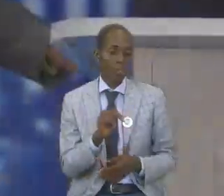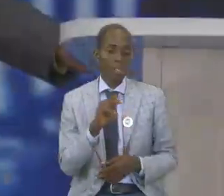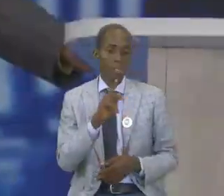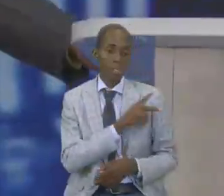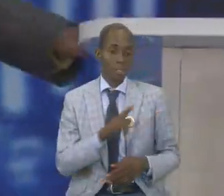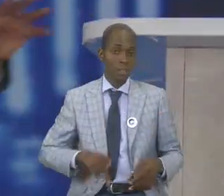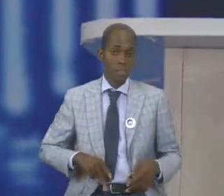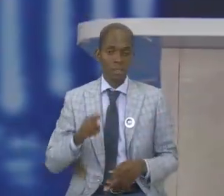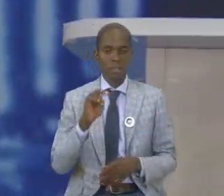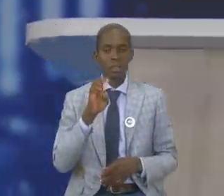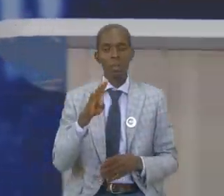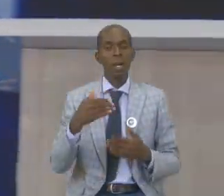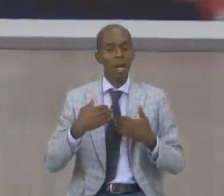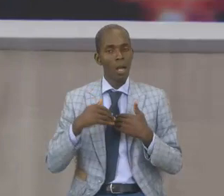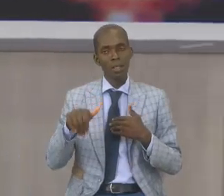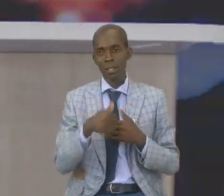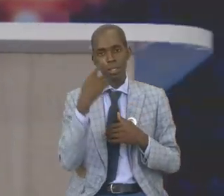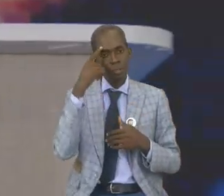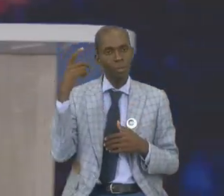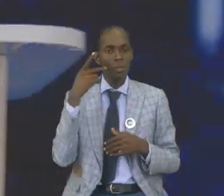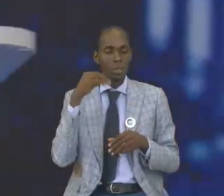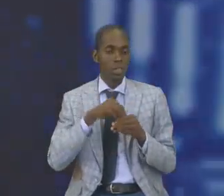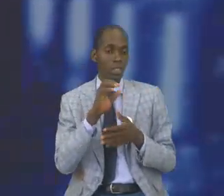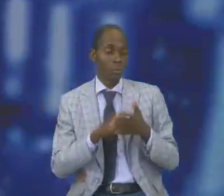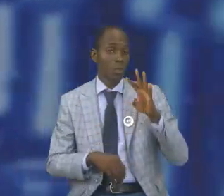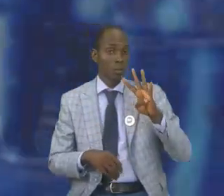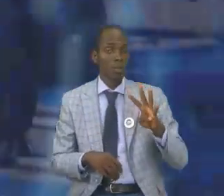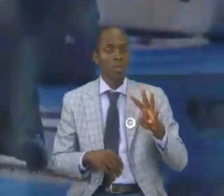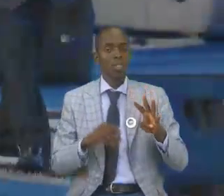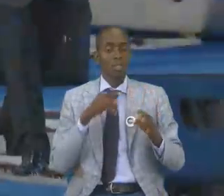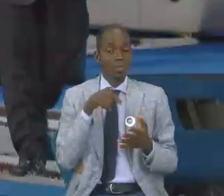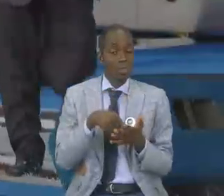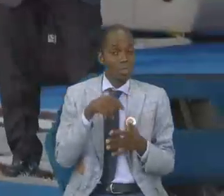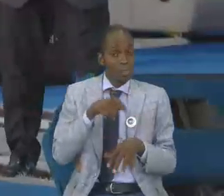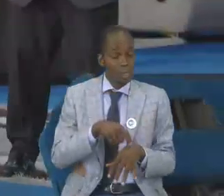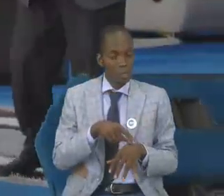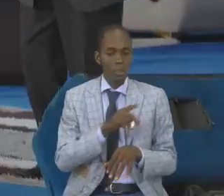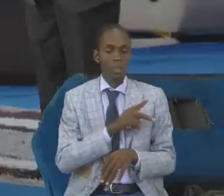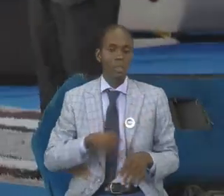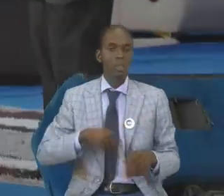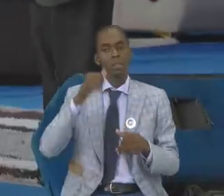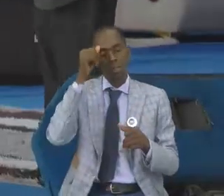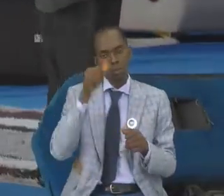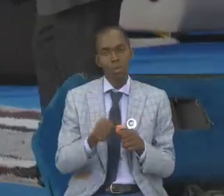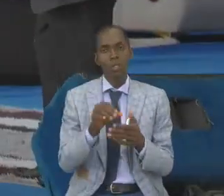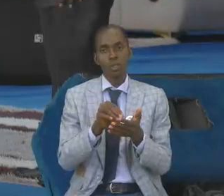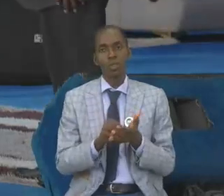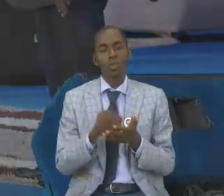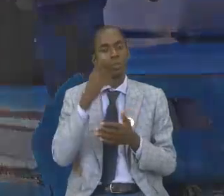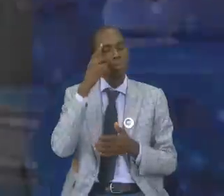to chapter 4. In chapter 4, he had this dream. This time, he remembered the dream. But he